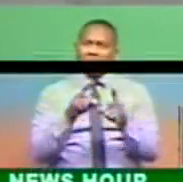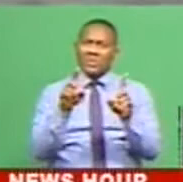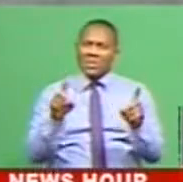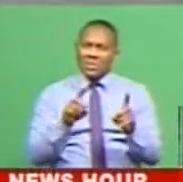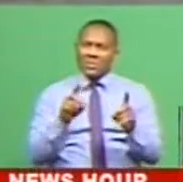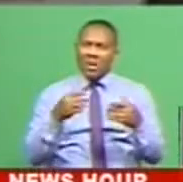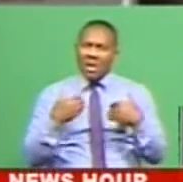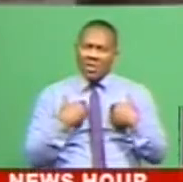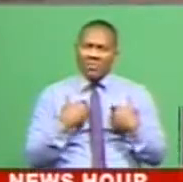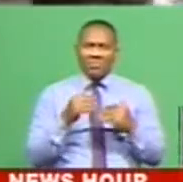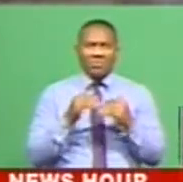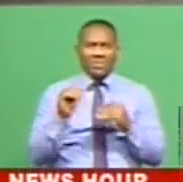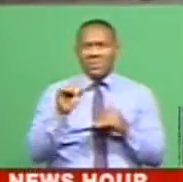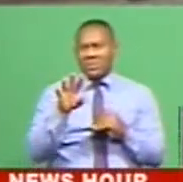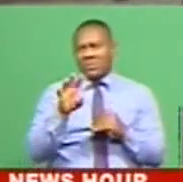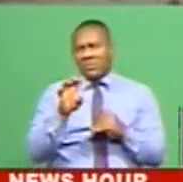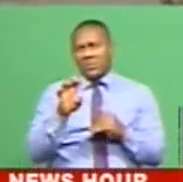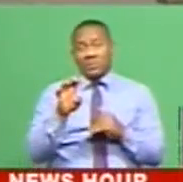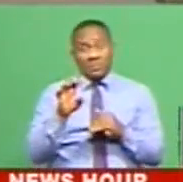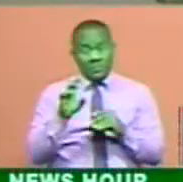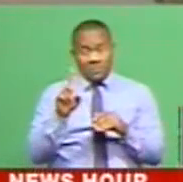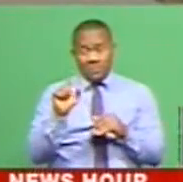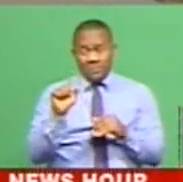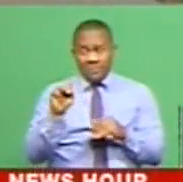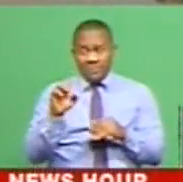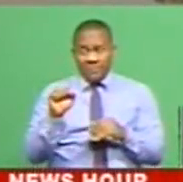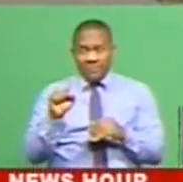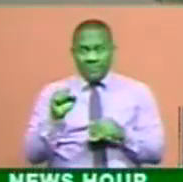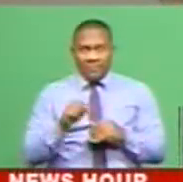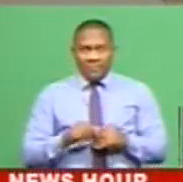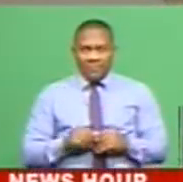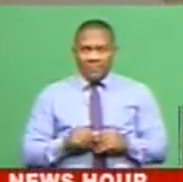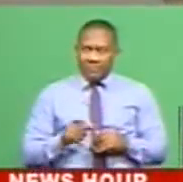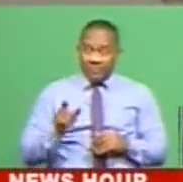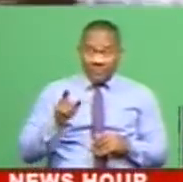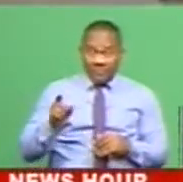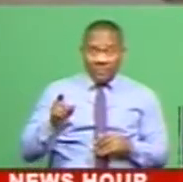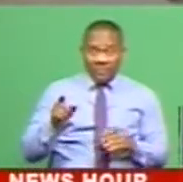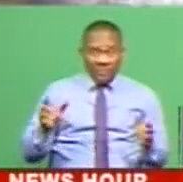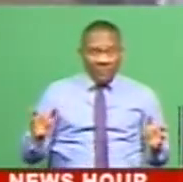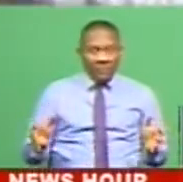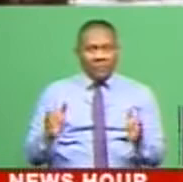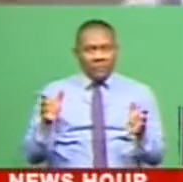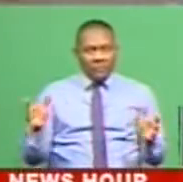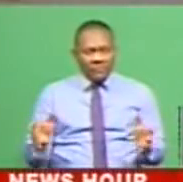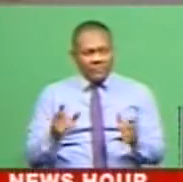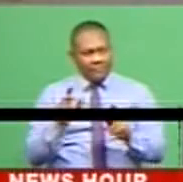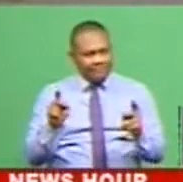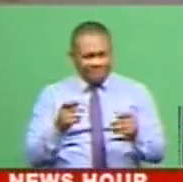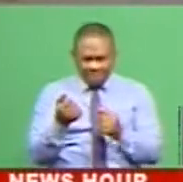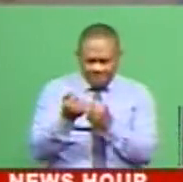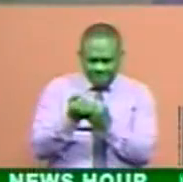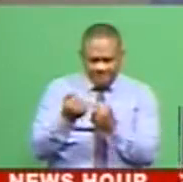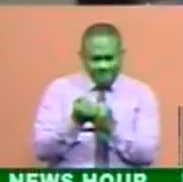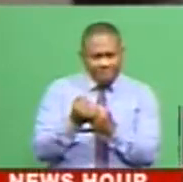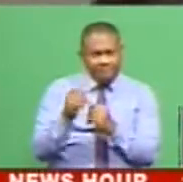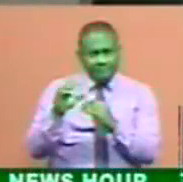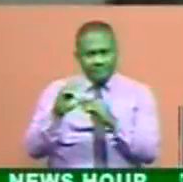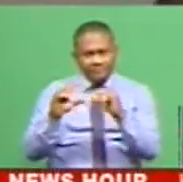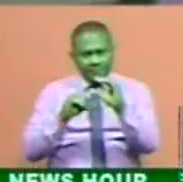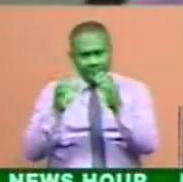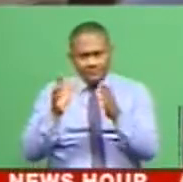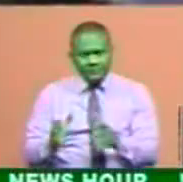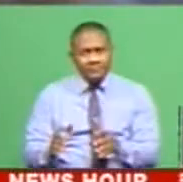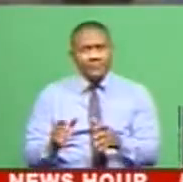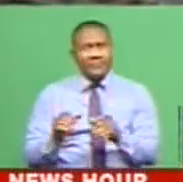dams. At the Soi Kabri Dam site, Ayimbisa Ayamga urged the people to cooperate and support the contractors